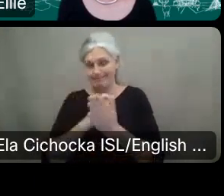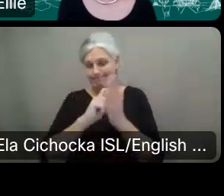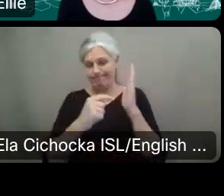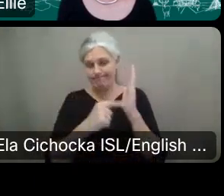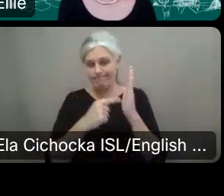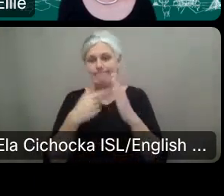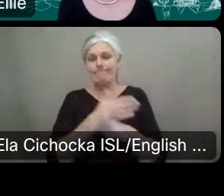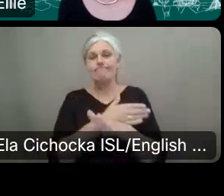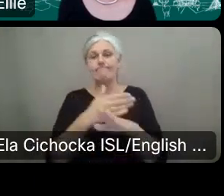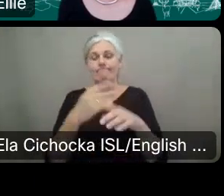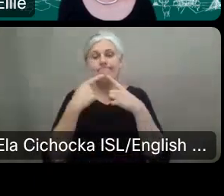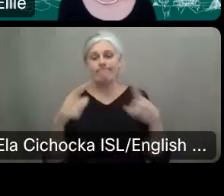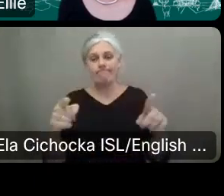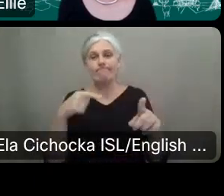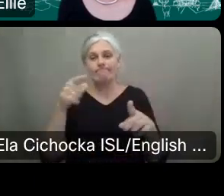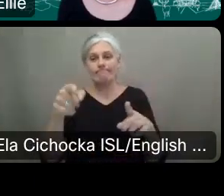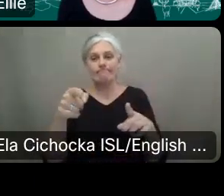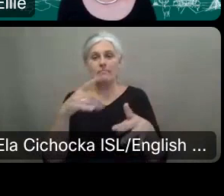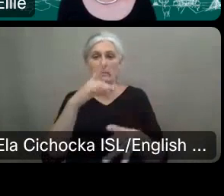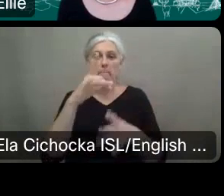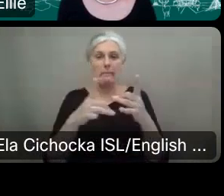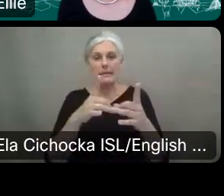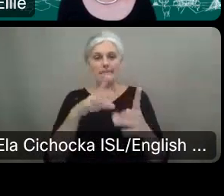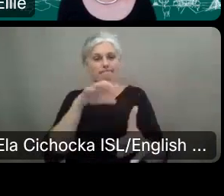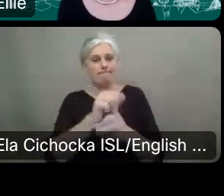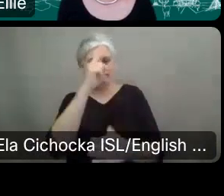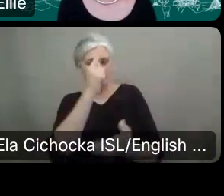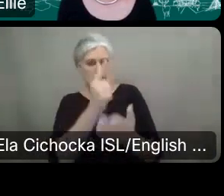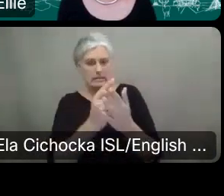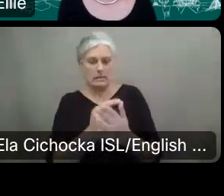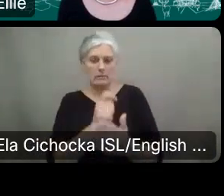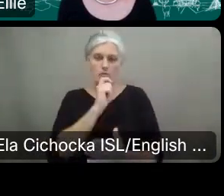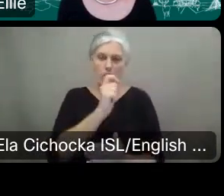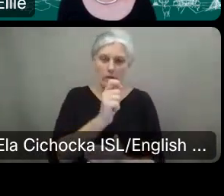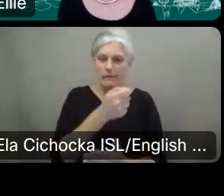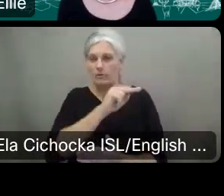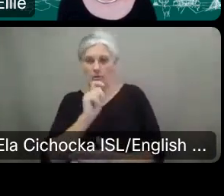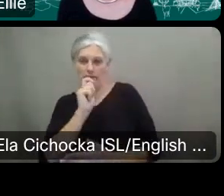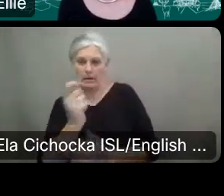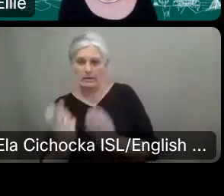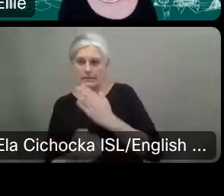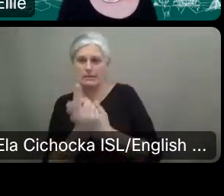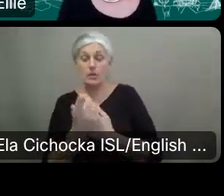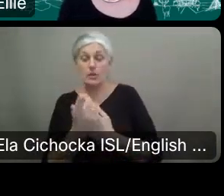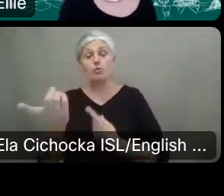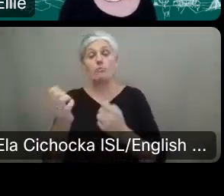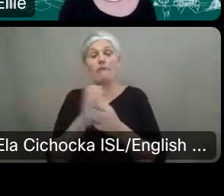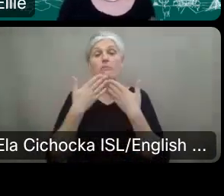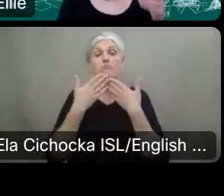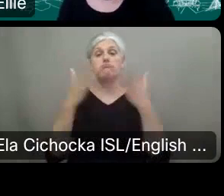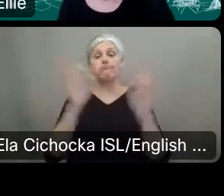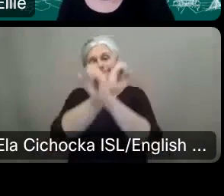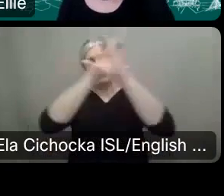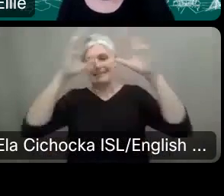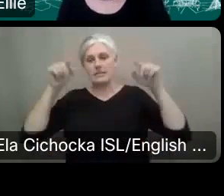gave in kind of making that determination whether it is a notifiable incident or not, we do that for the purpose of openness and